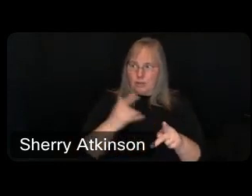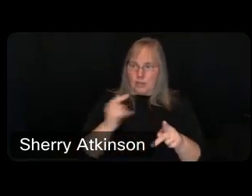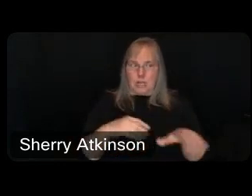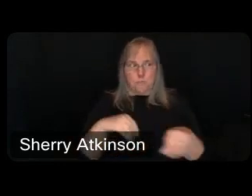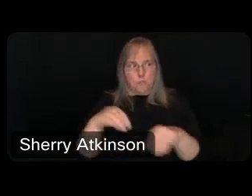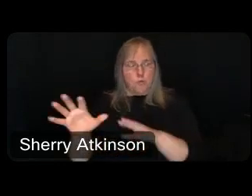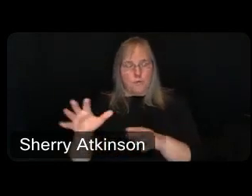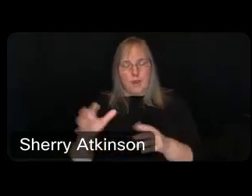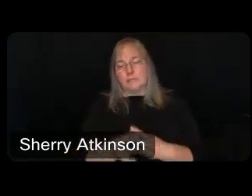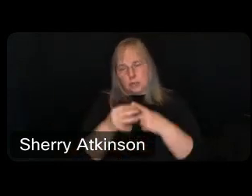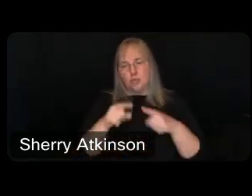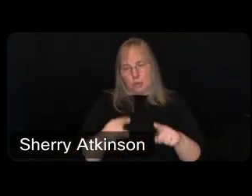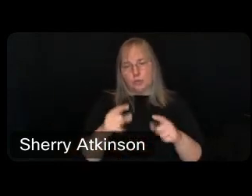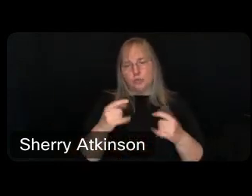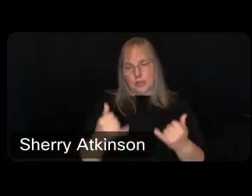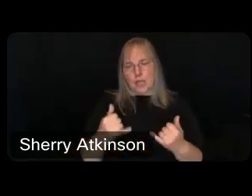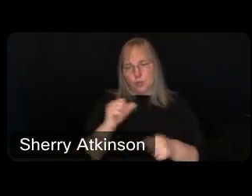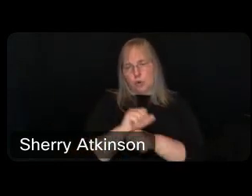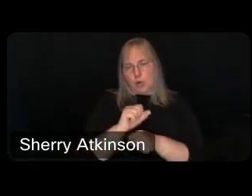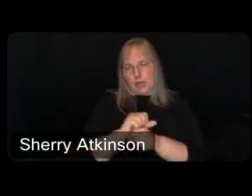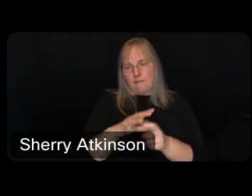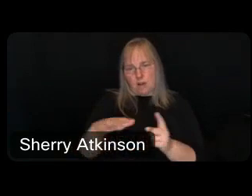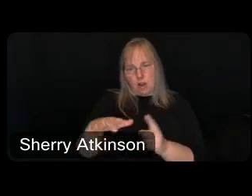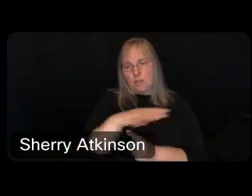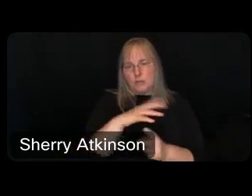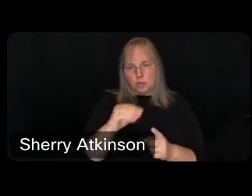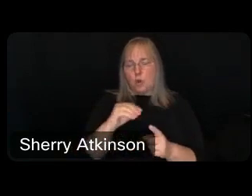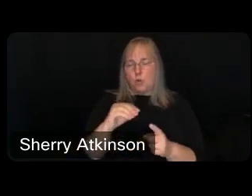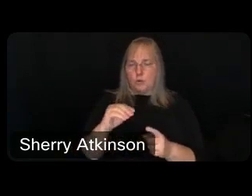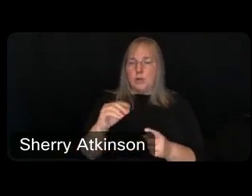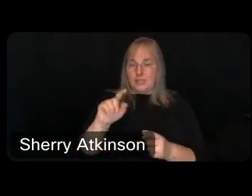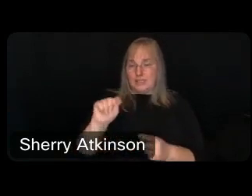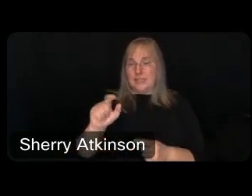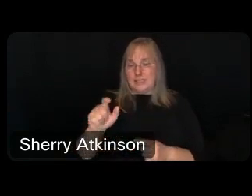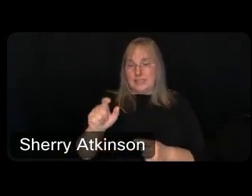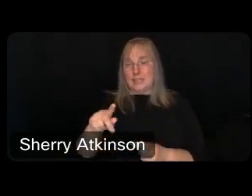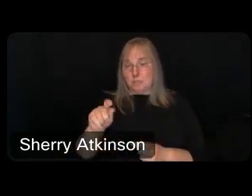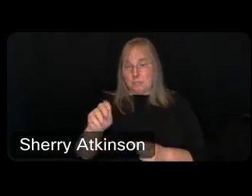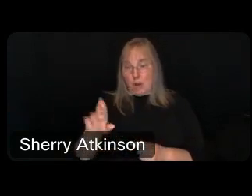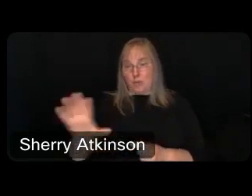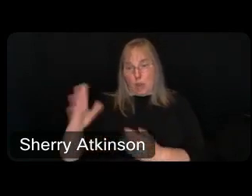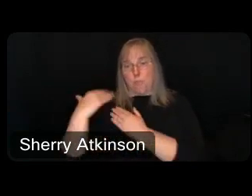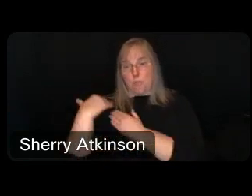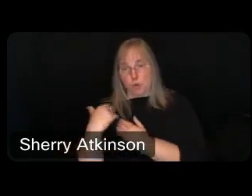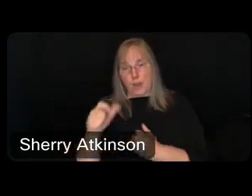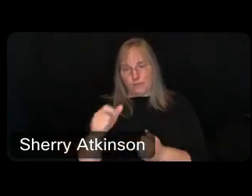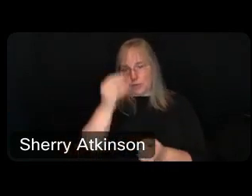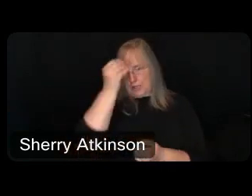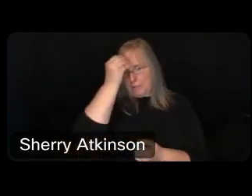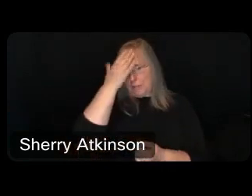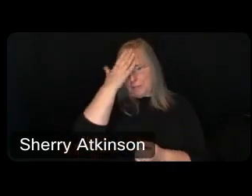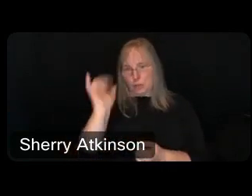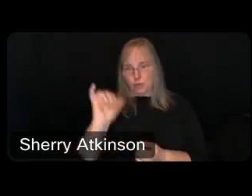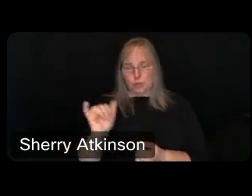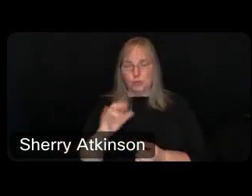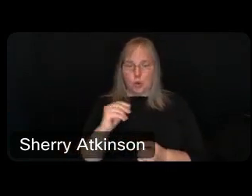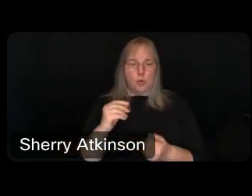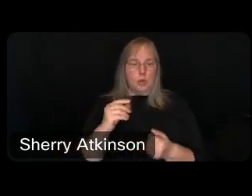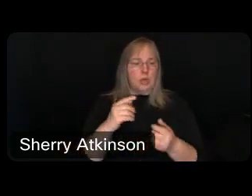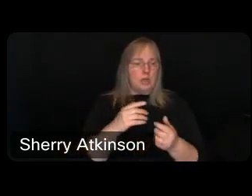So the tax burden is something we always have to keep in mind as well. So in general, the report was asking for a